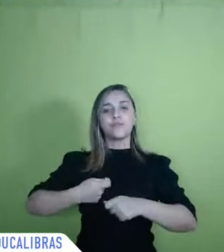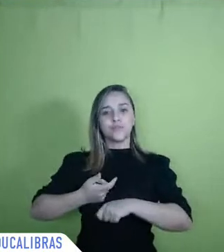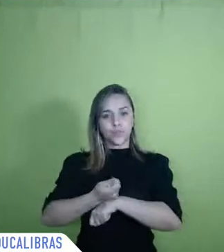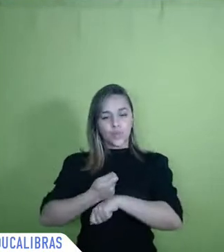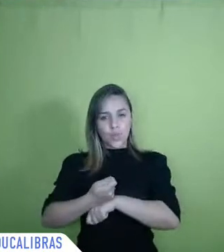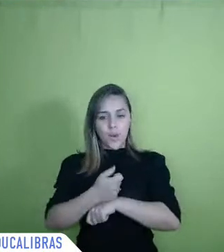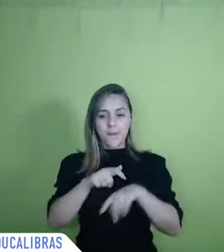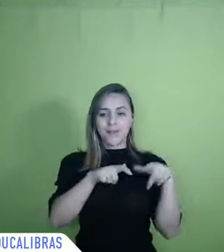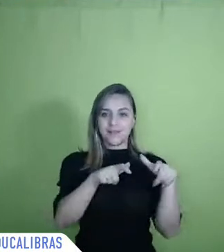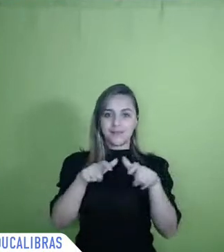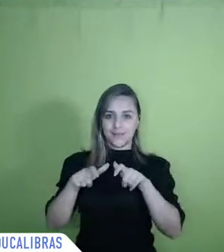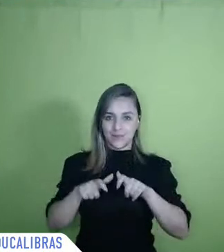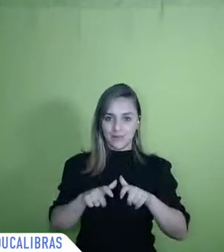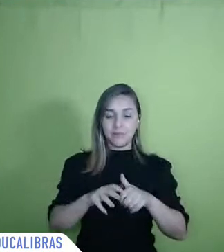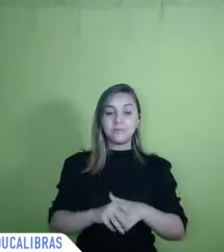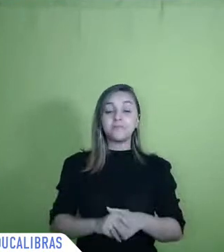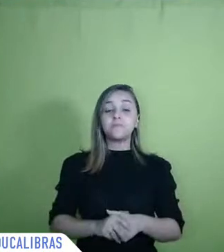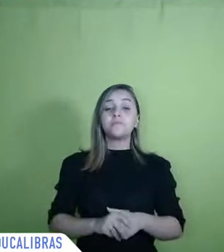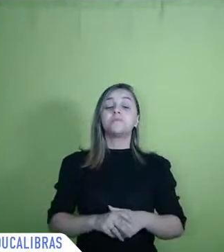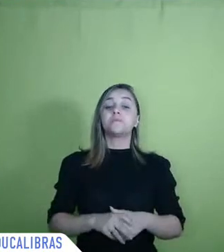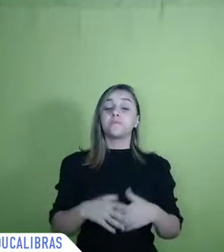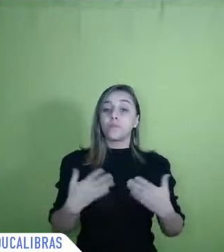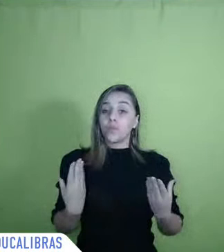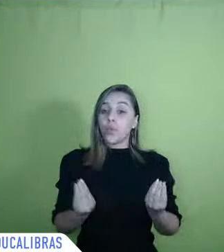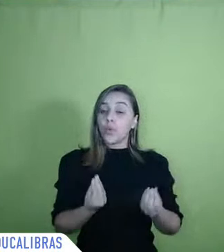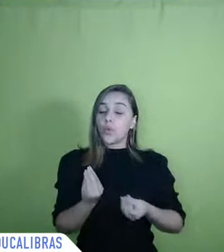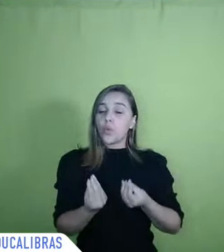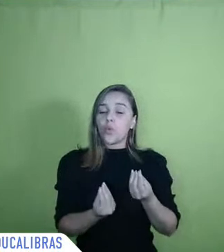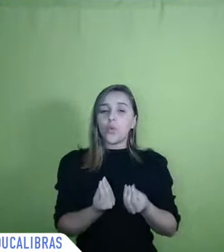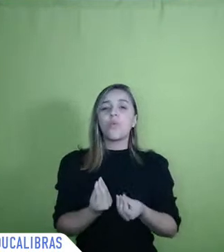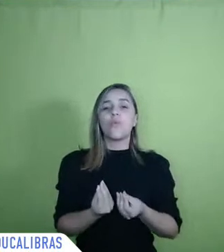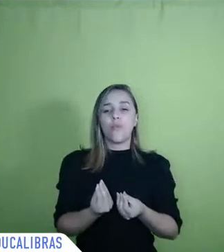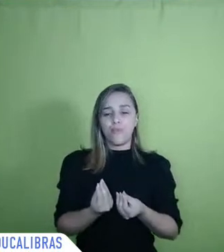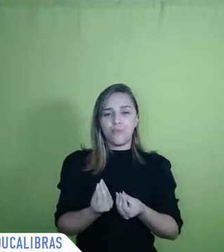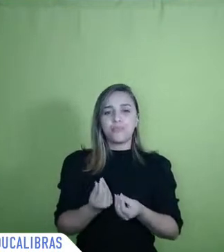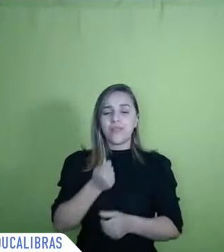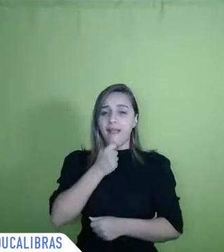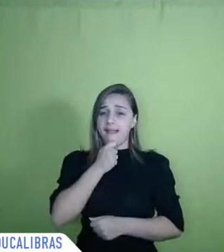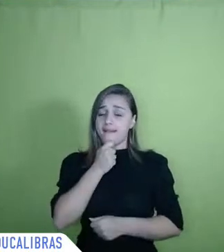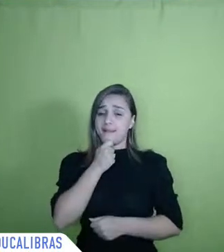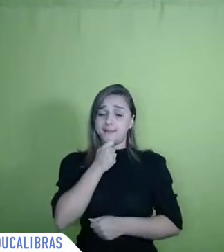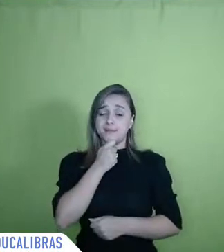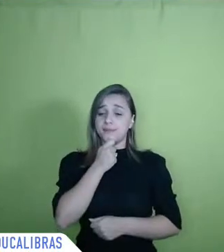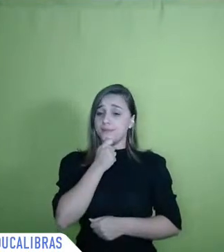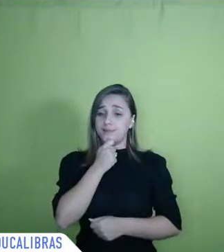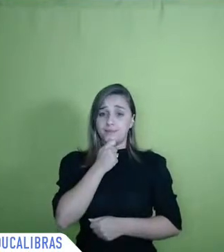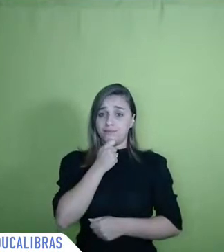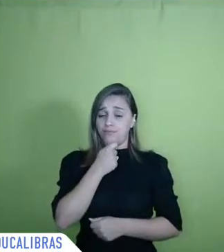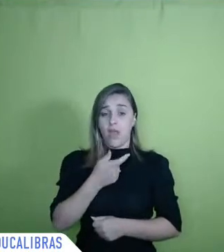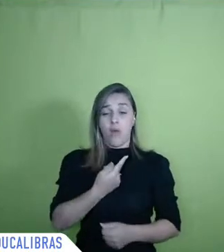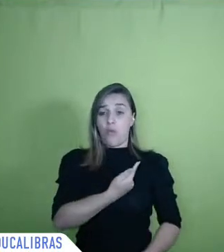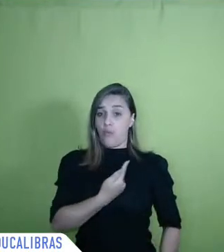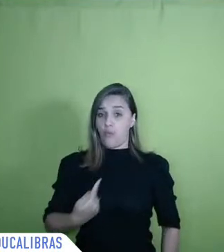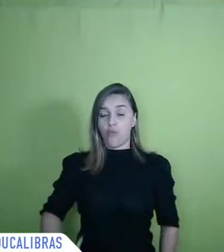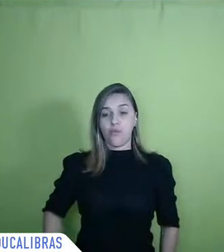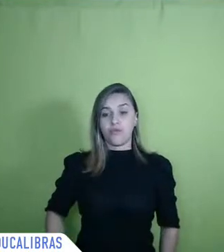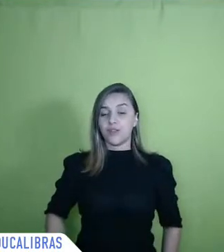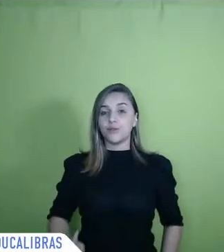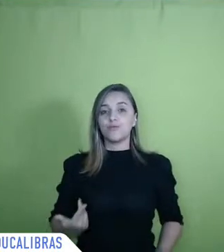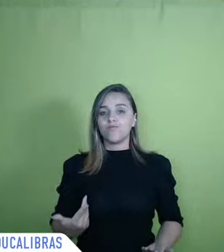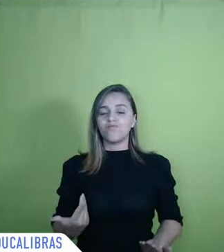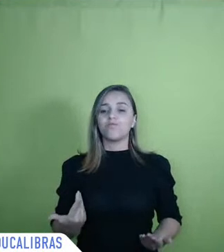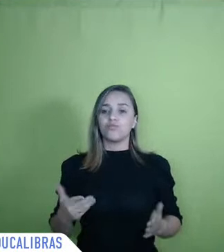the economy at some locations, and the fact that we cannot solve that in 4 years since the government has